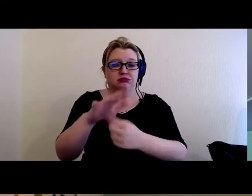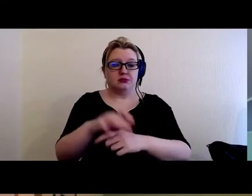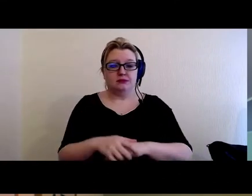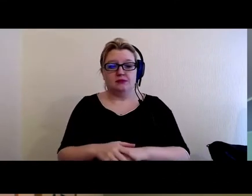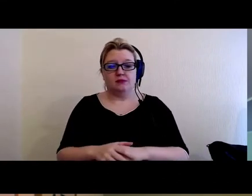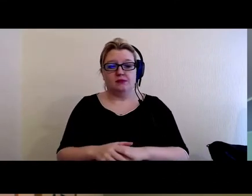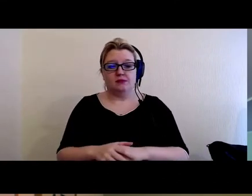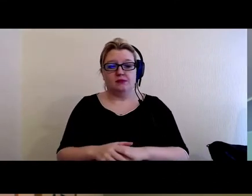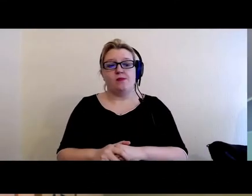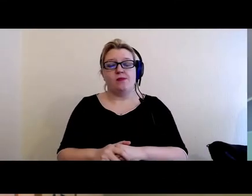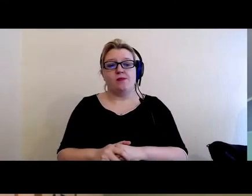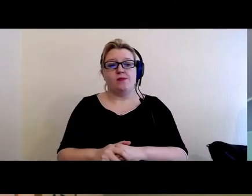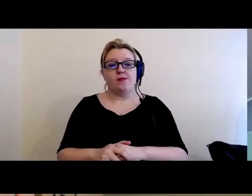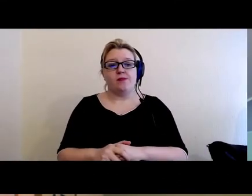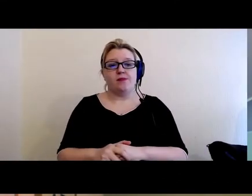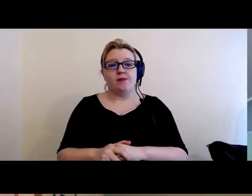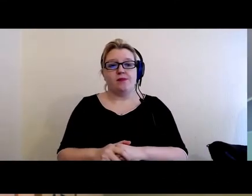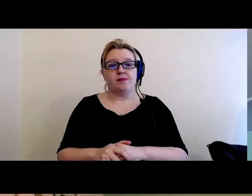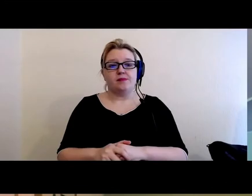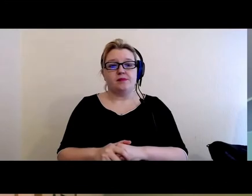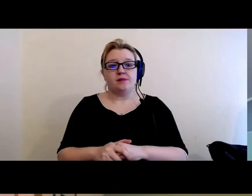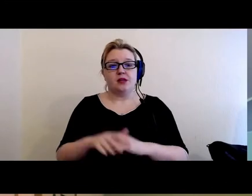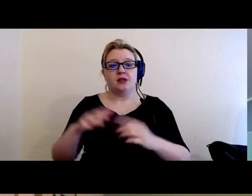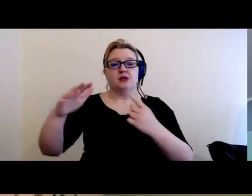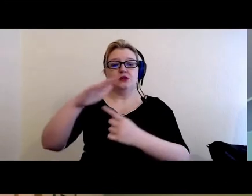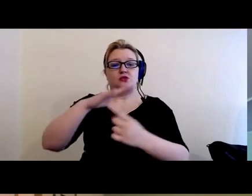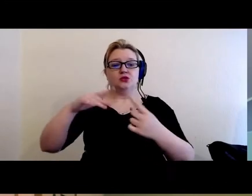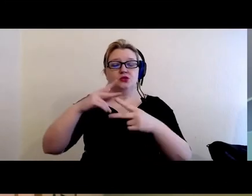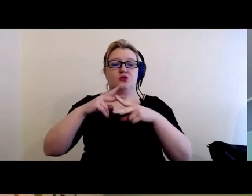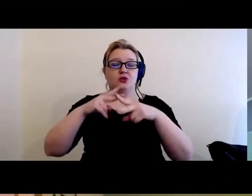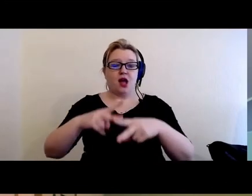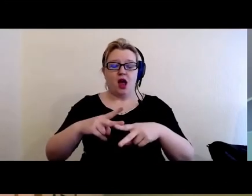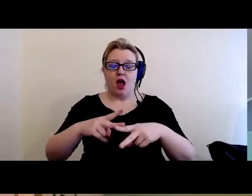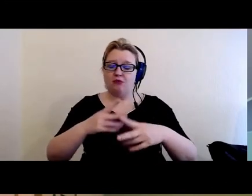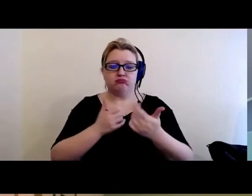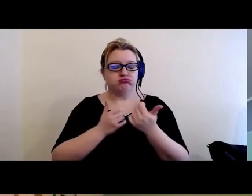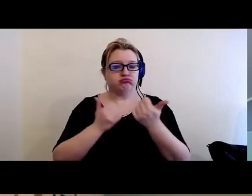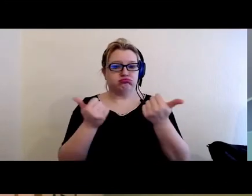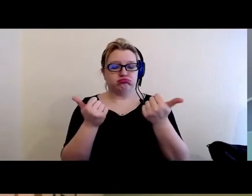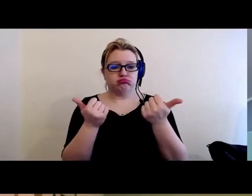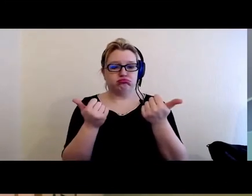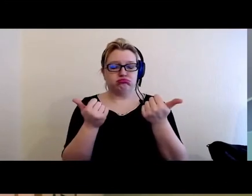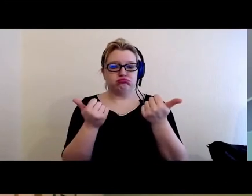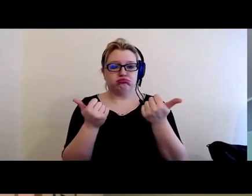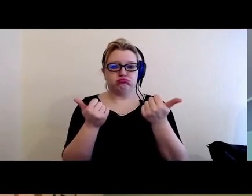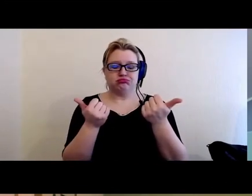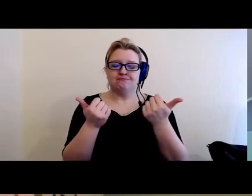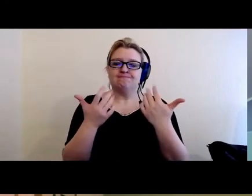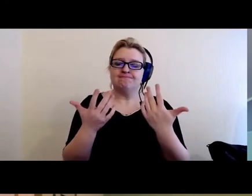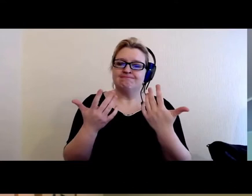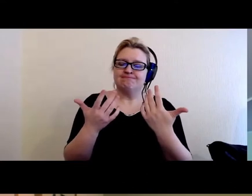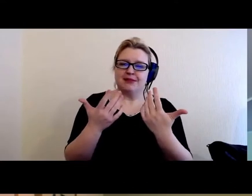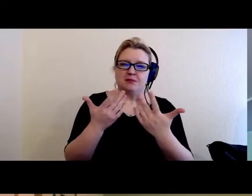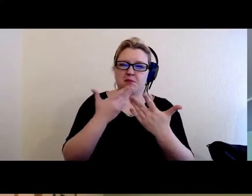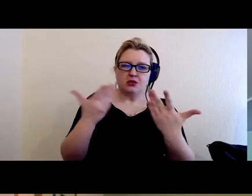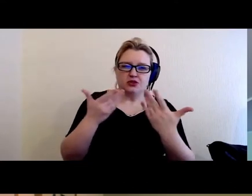yet really touched on social care, and it's one of our most popular questions at the moment from Nicola about a long-term